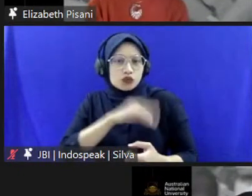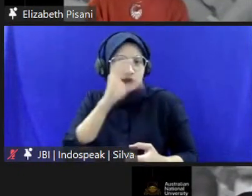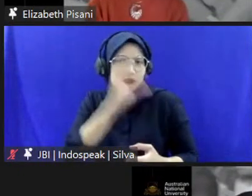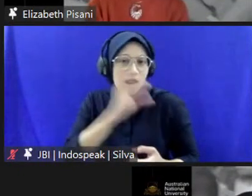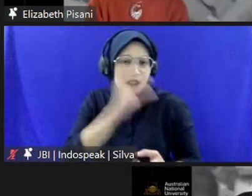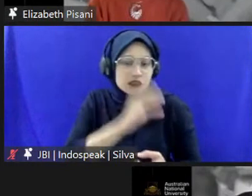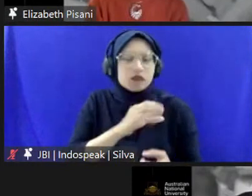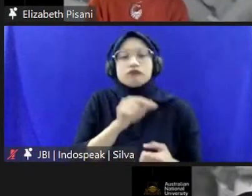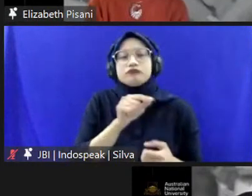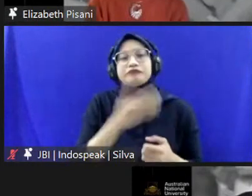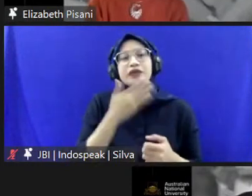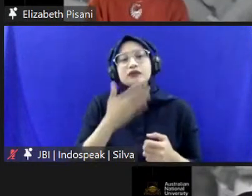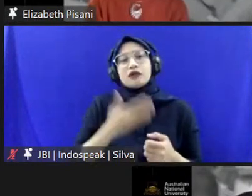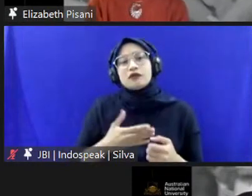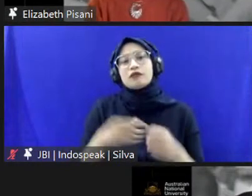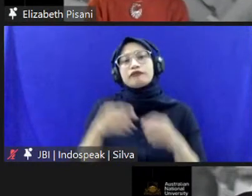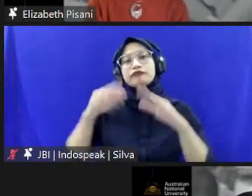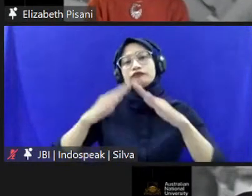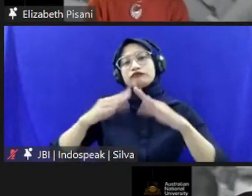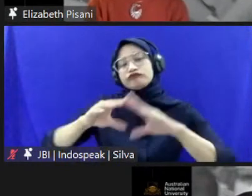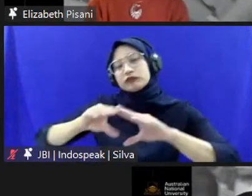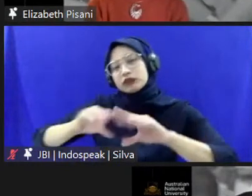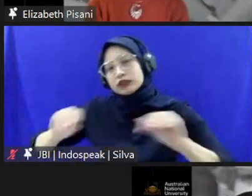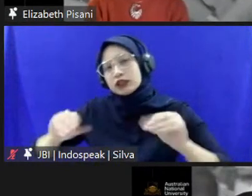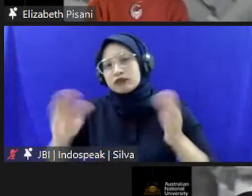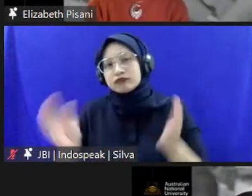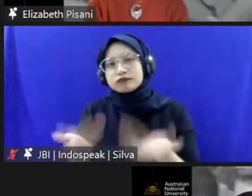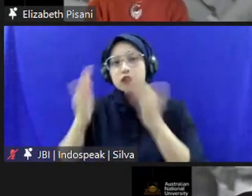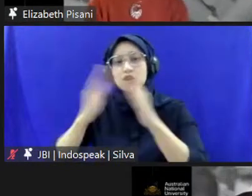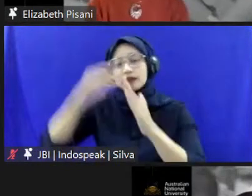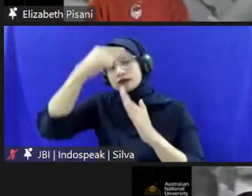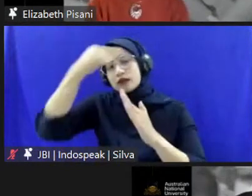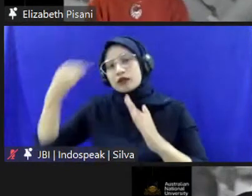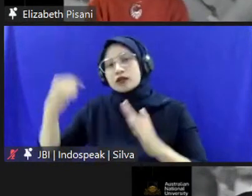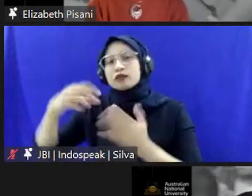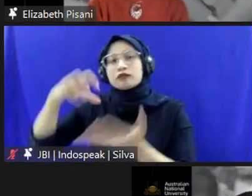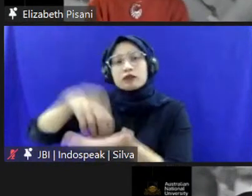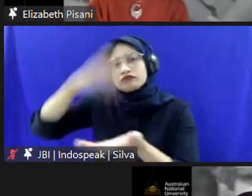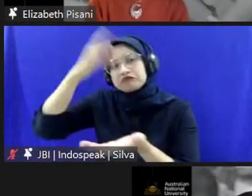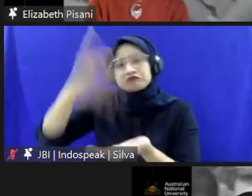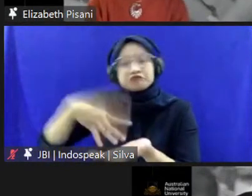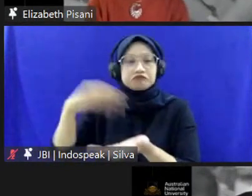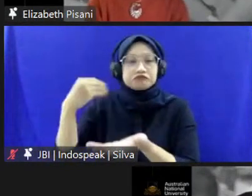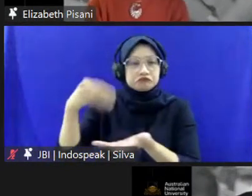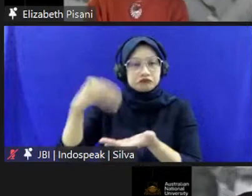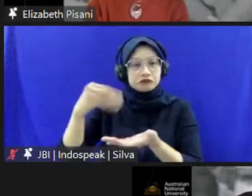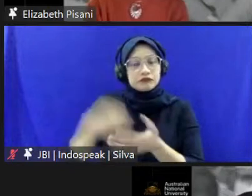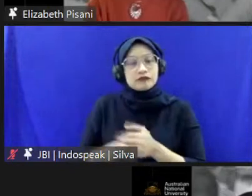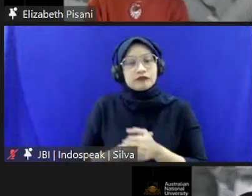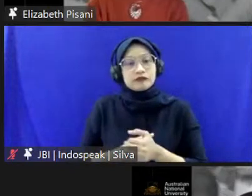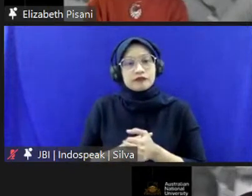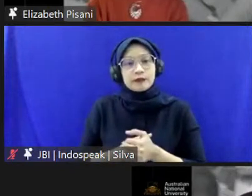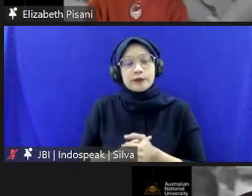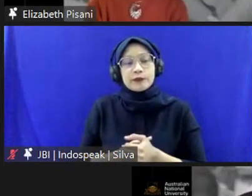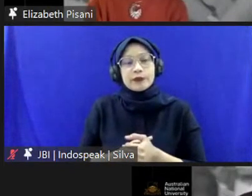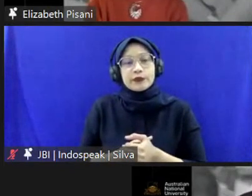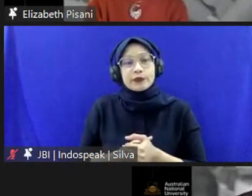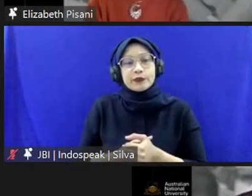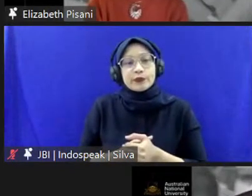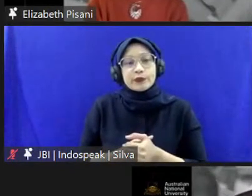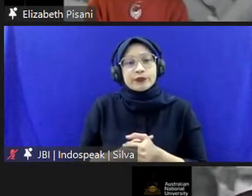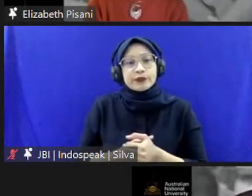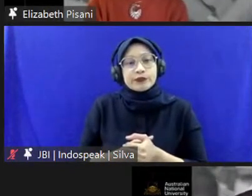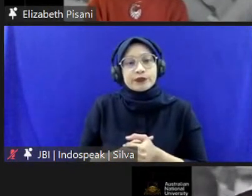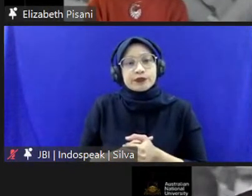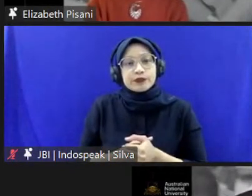in Indonesian hospital itself, we have seen the shifting from non-profit